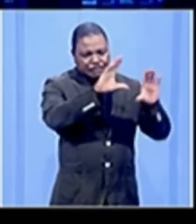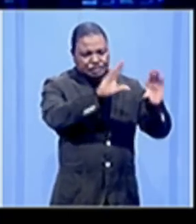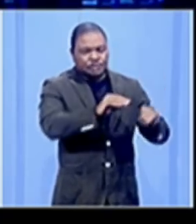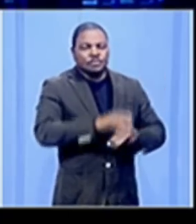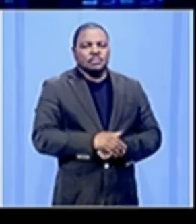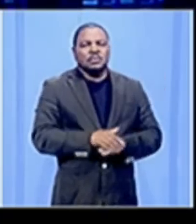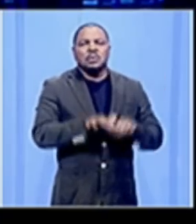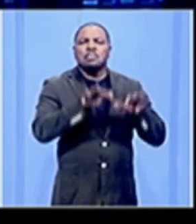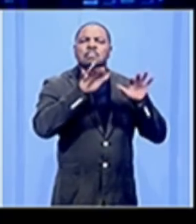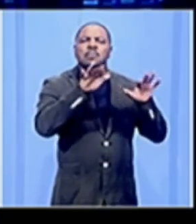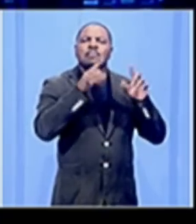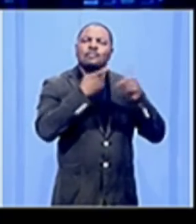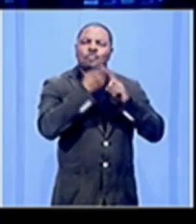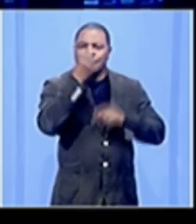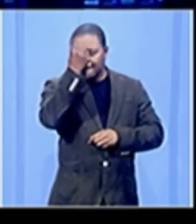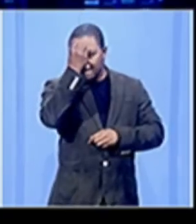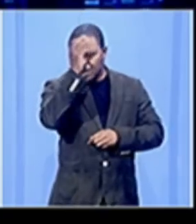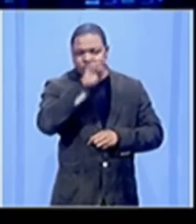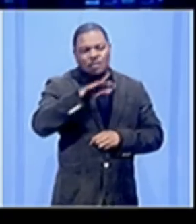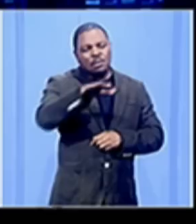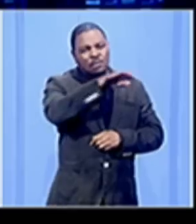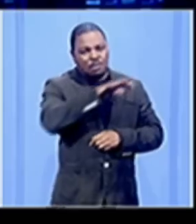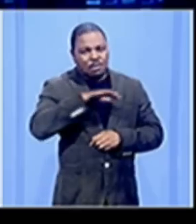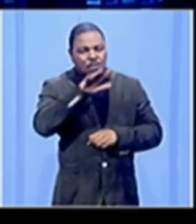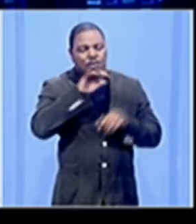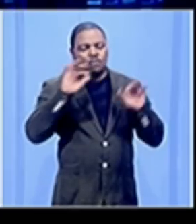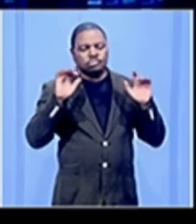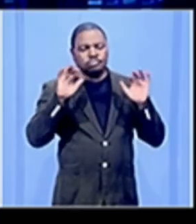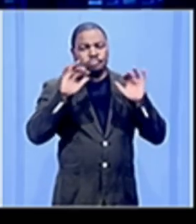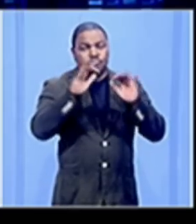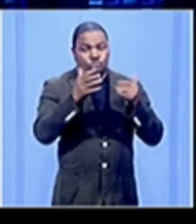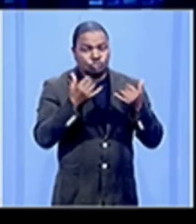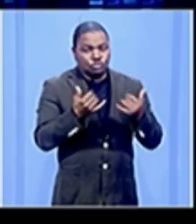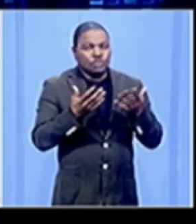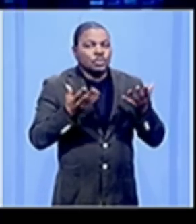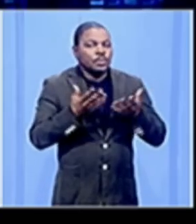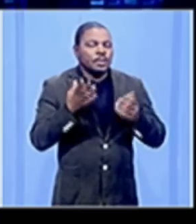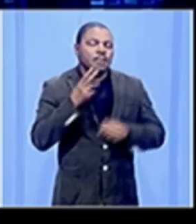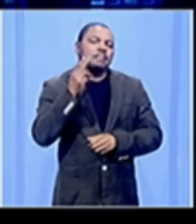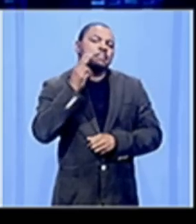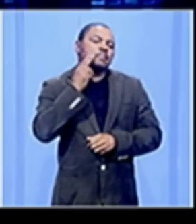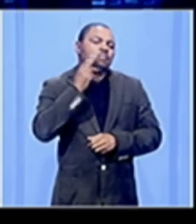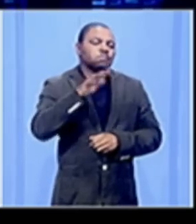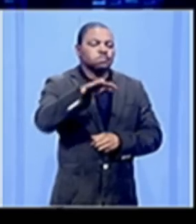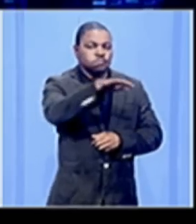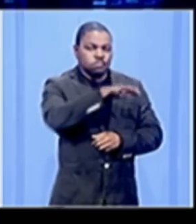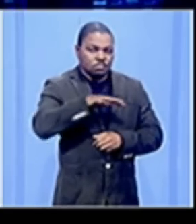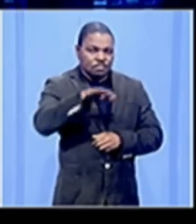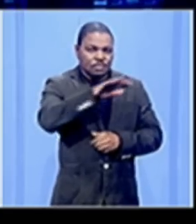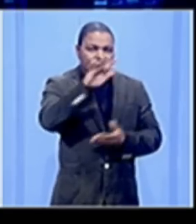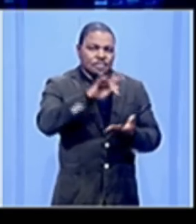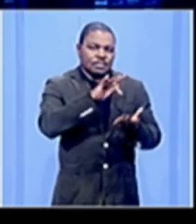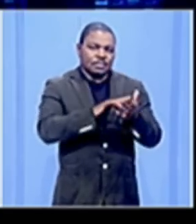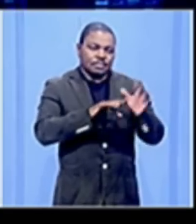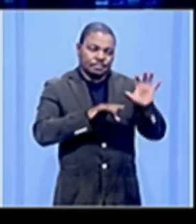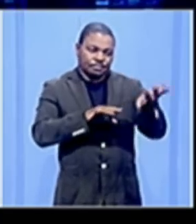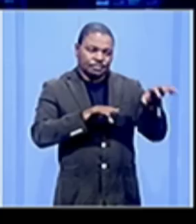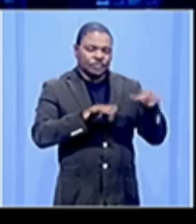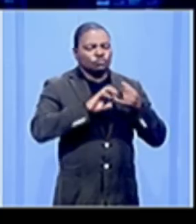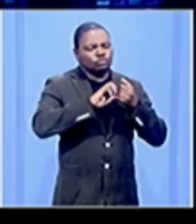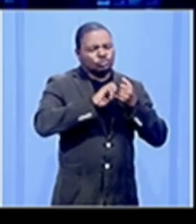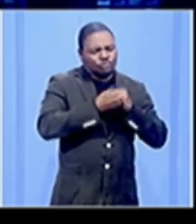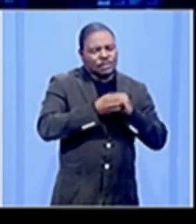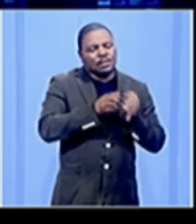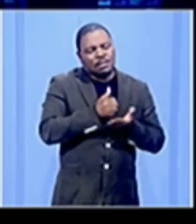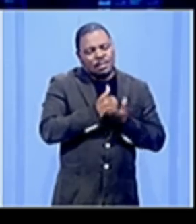tswa ka dikgaolong tse di dikaganyeditseng Pretoria ba tlhotse ba kopane kwa ditikwatikwaneng tsa baagi kwa Mabopane go leka go